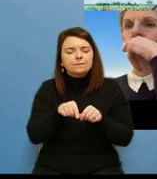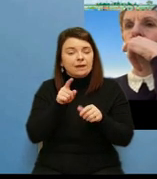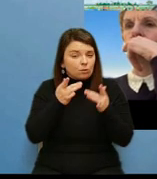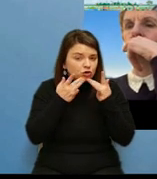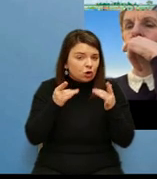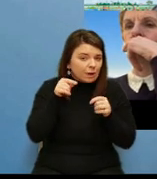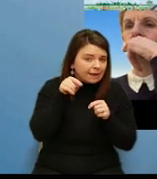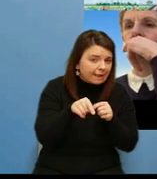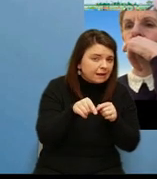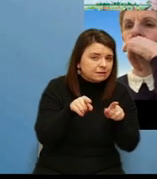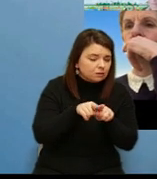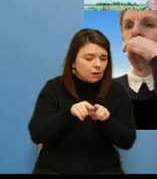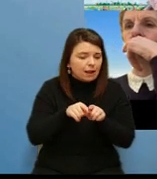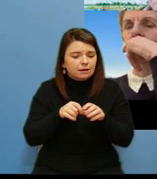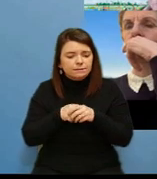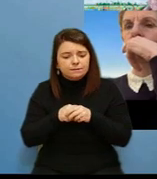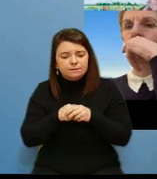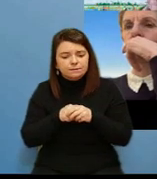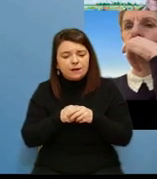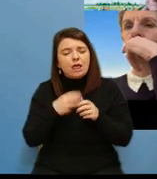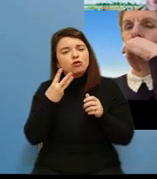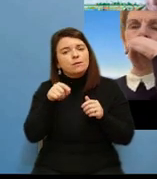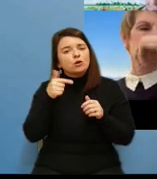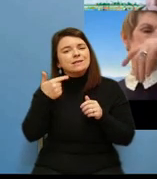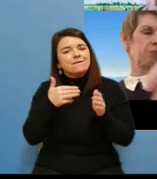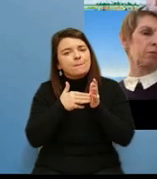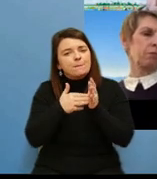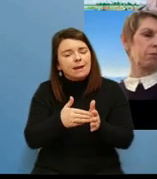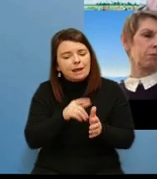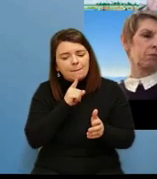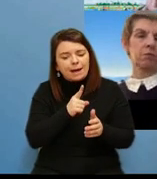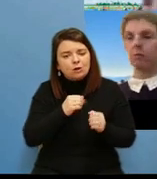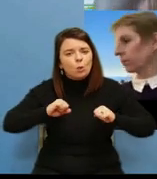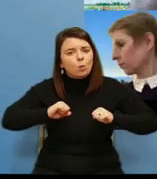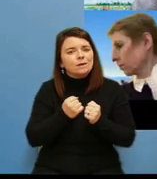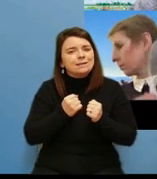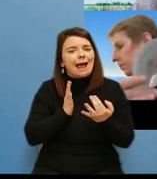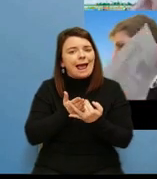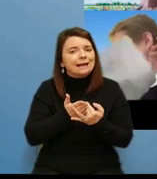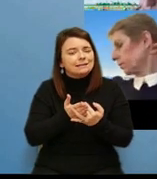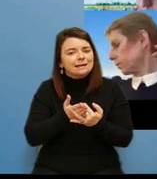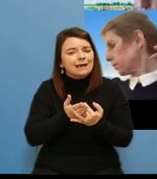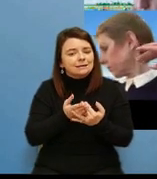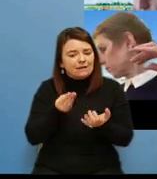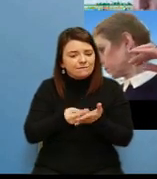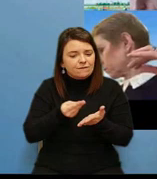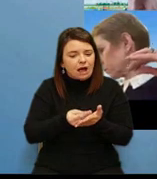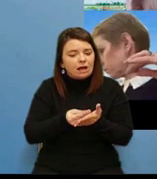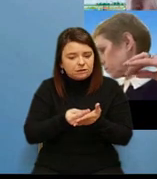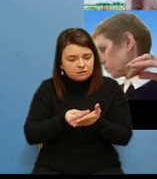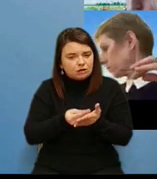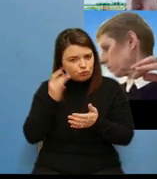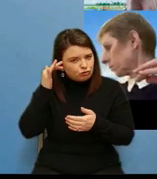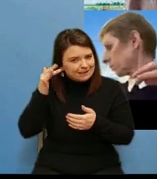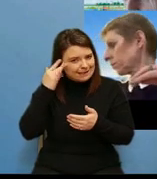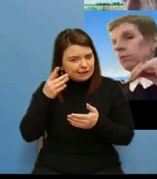year accrual release within delegated, showing it in the position. There is also the £3.7 million of winter